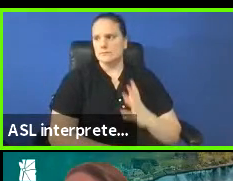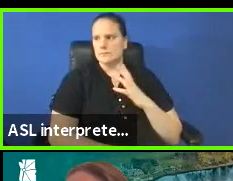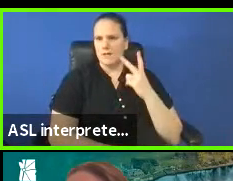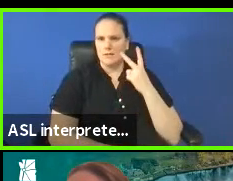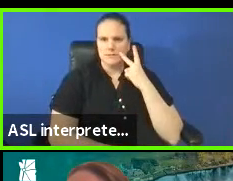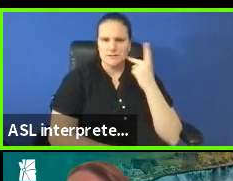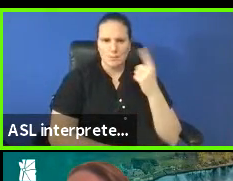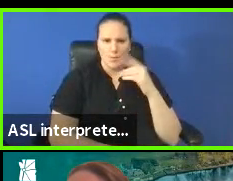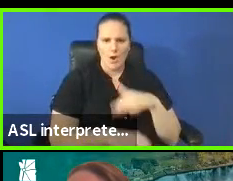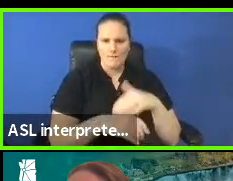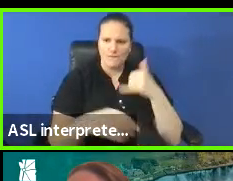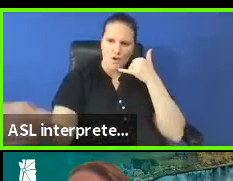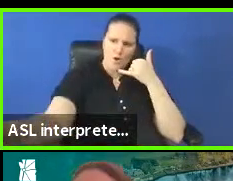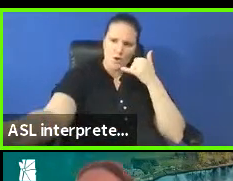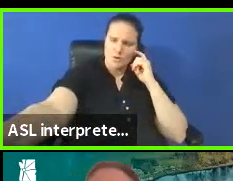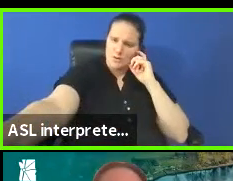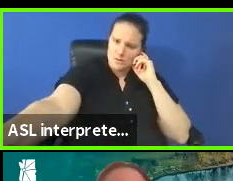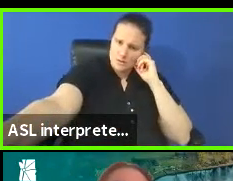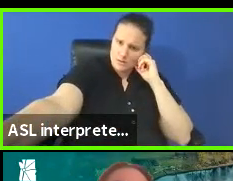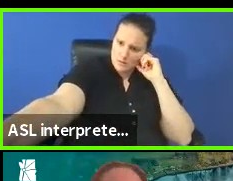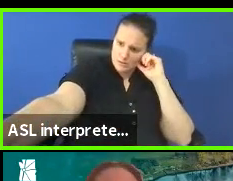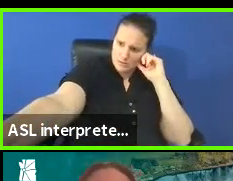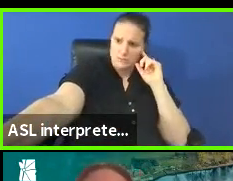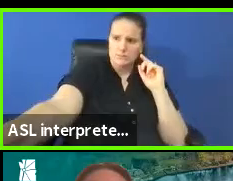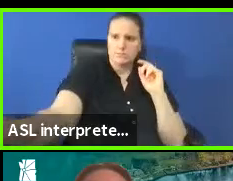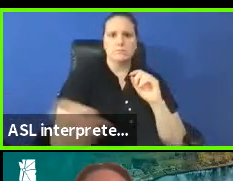somebody on the phone.